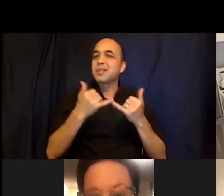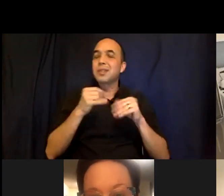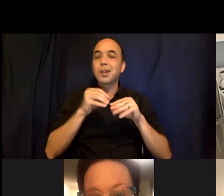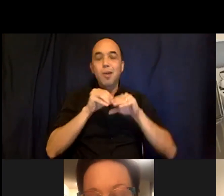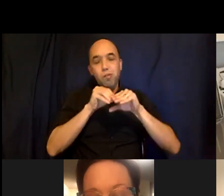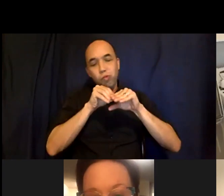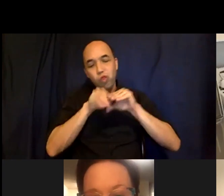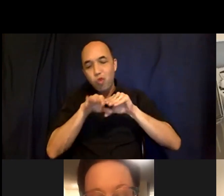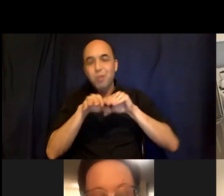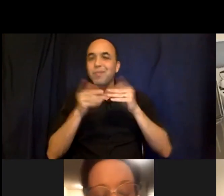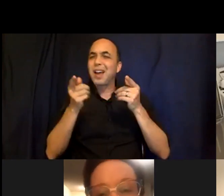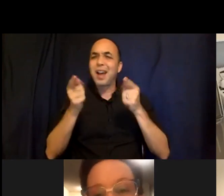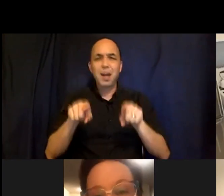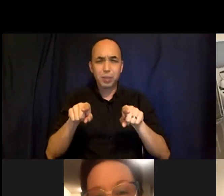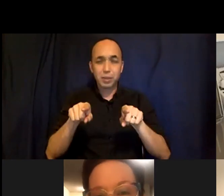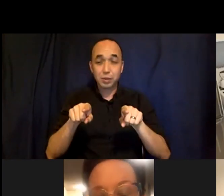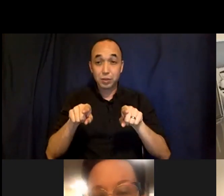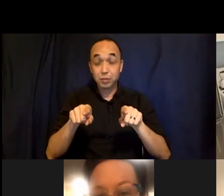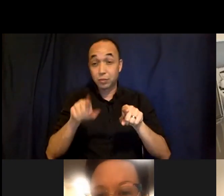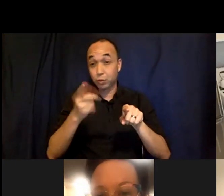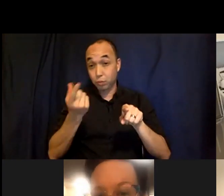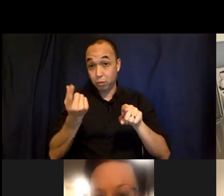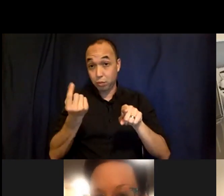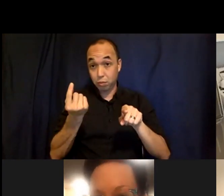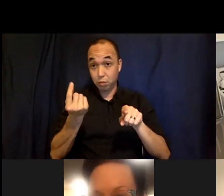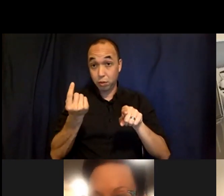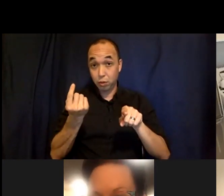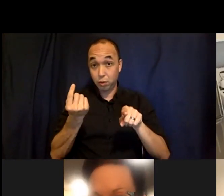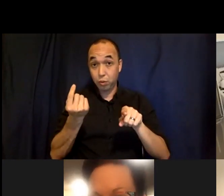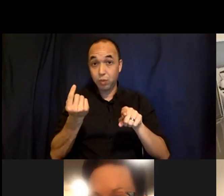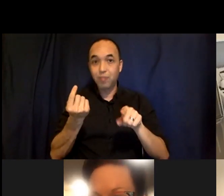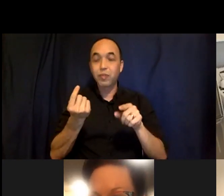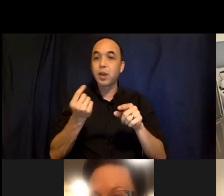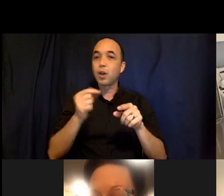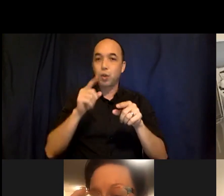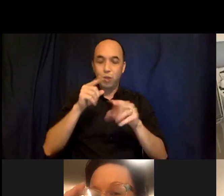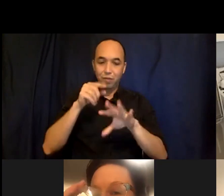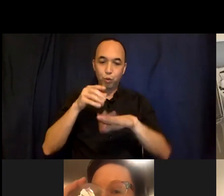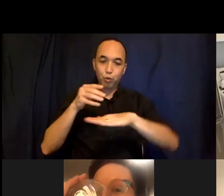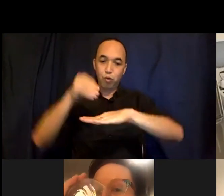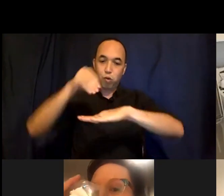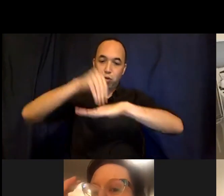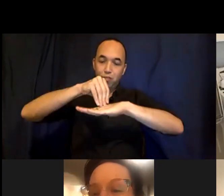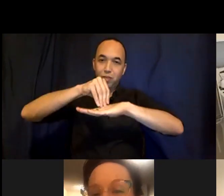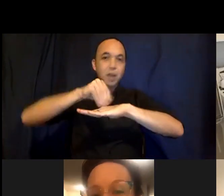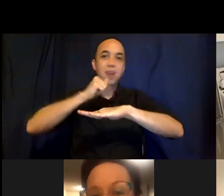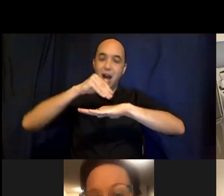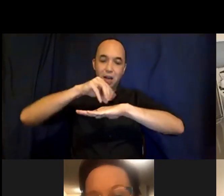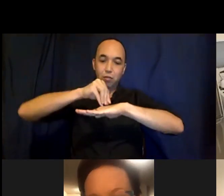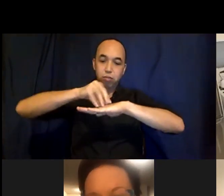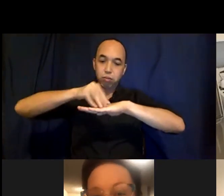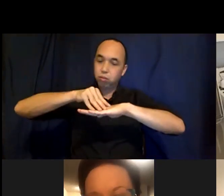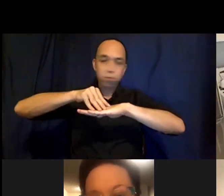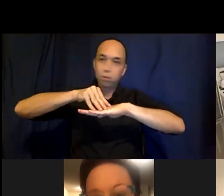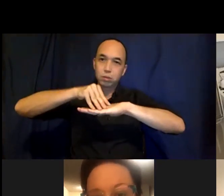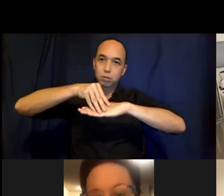of happens. But the trick is to not put your filling too close to the edge. You need to put it like right in the center, and you